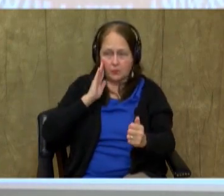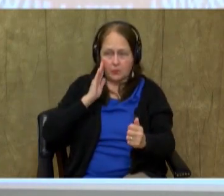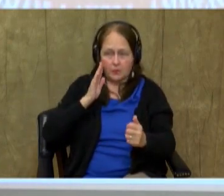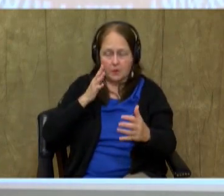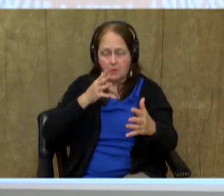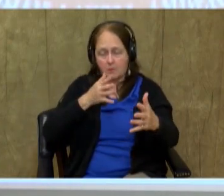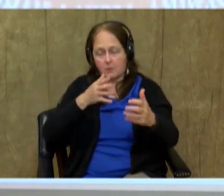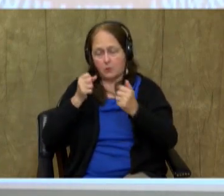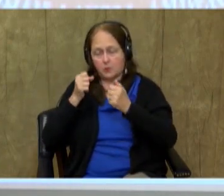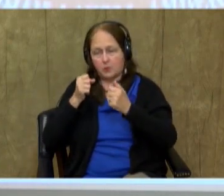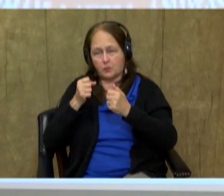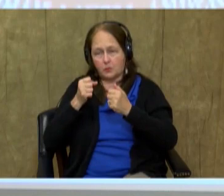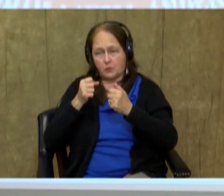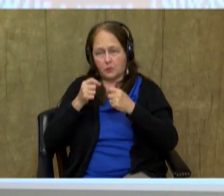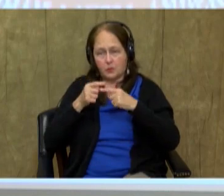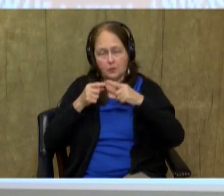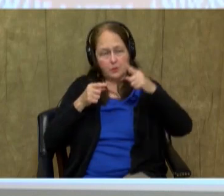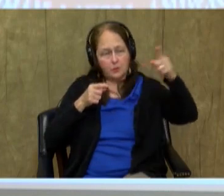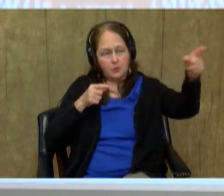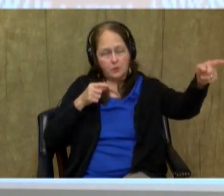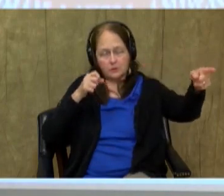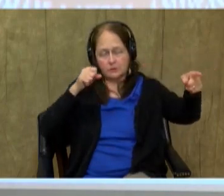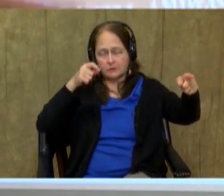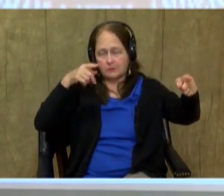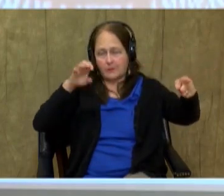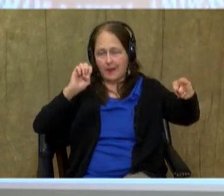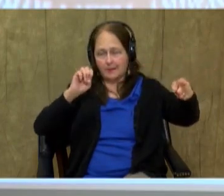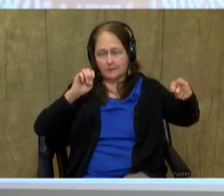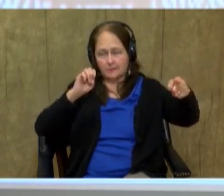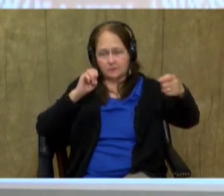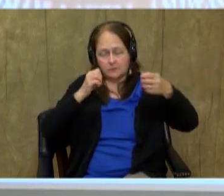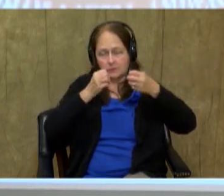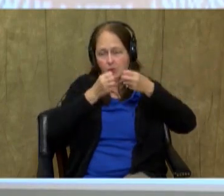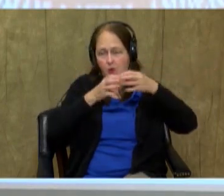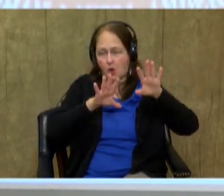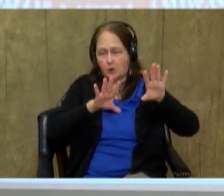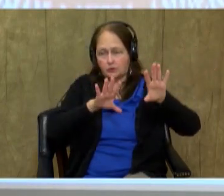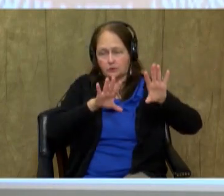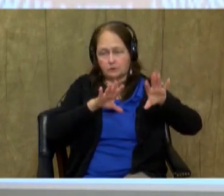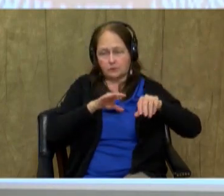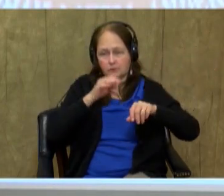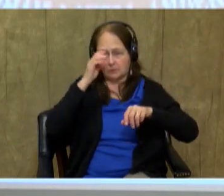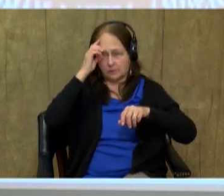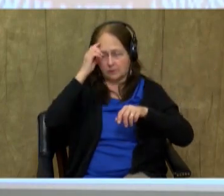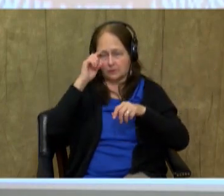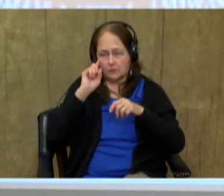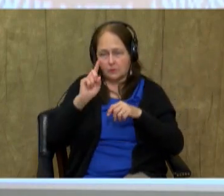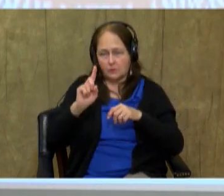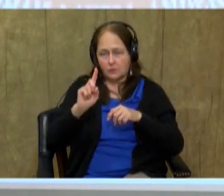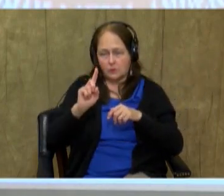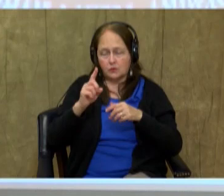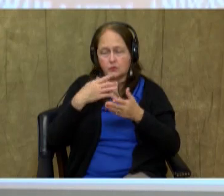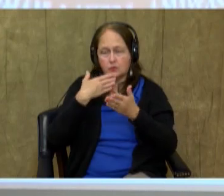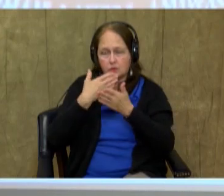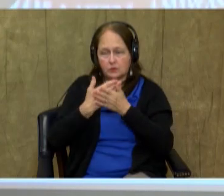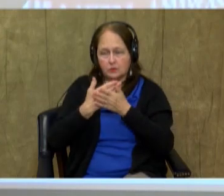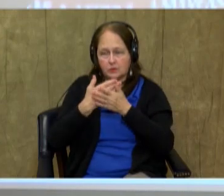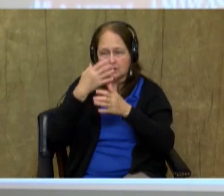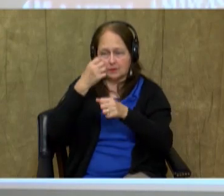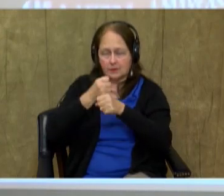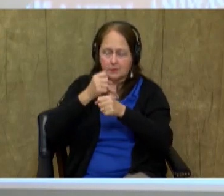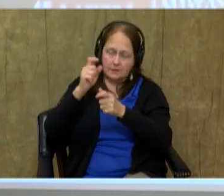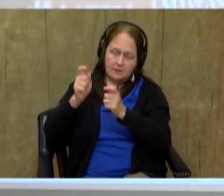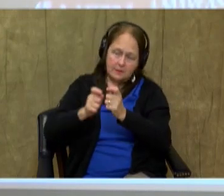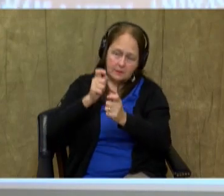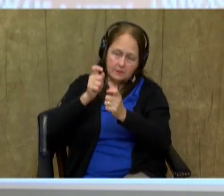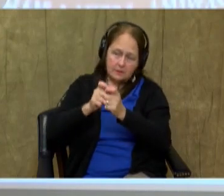pulled into orbit and you'll go out into space. So like out of these 3 options, only one of them is viable, and that's to get it in that